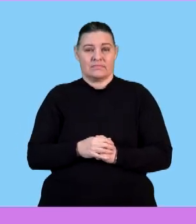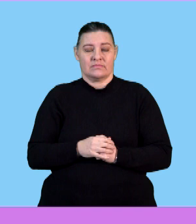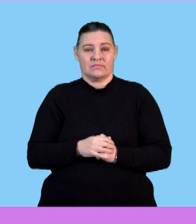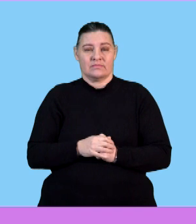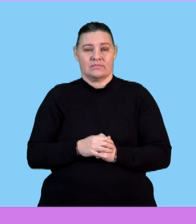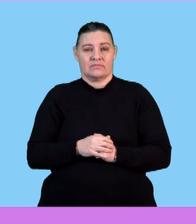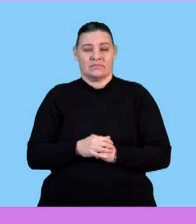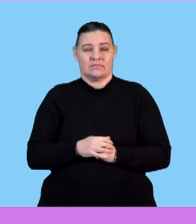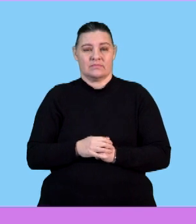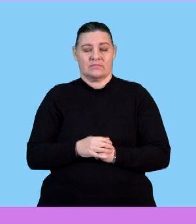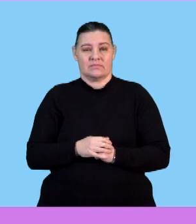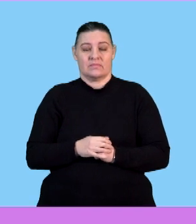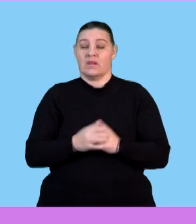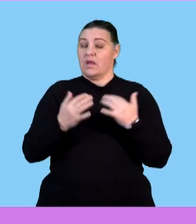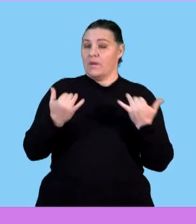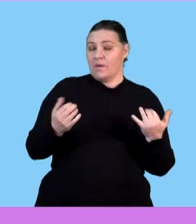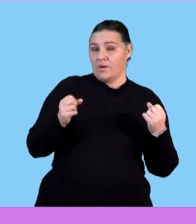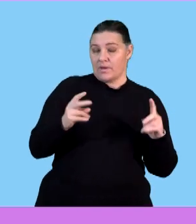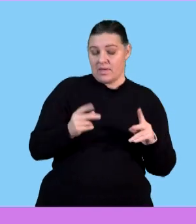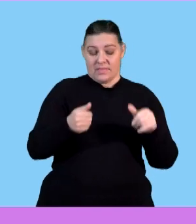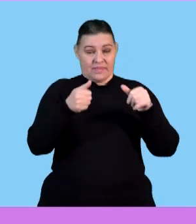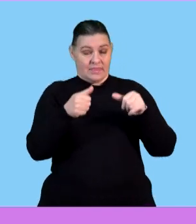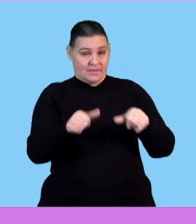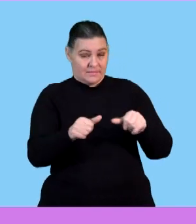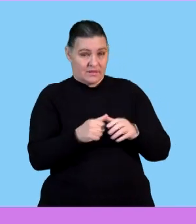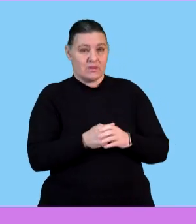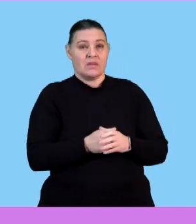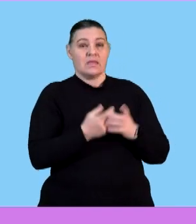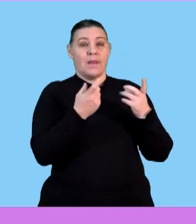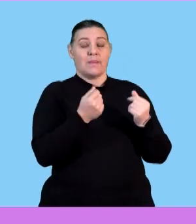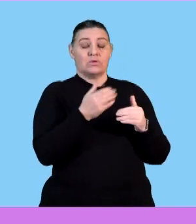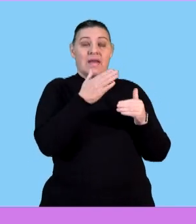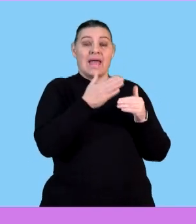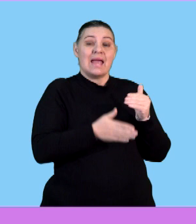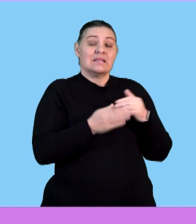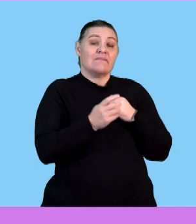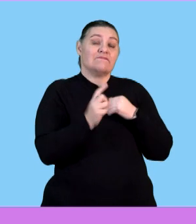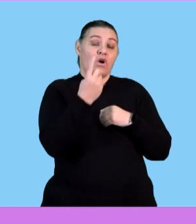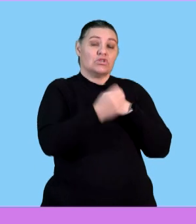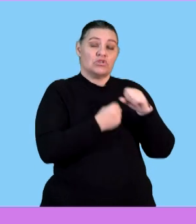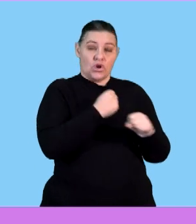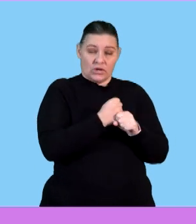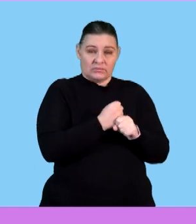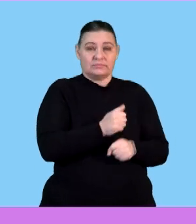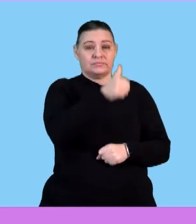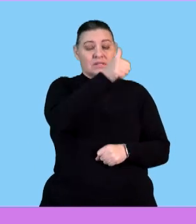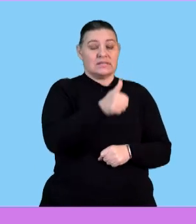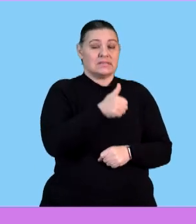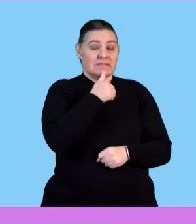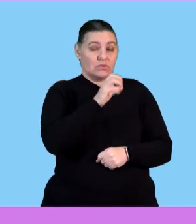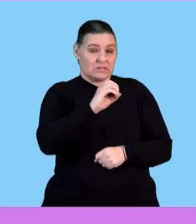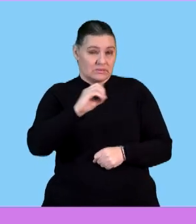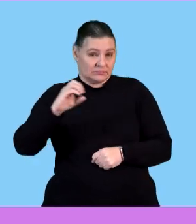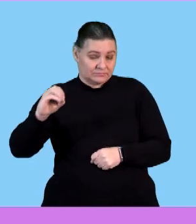Here we go, interest, yes. Okay, then the amount at the end of year 1 is the